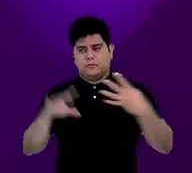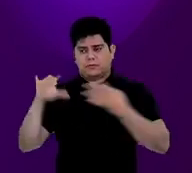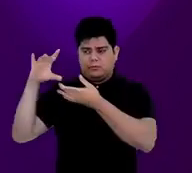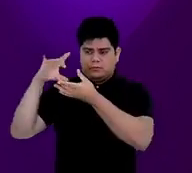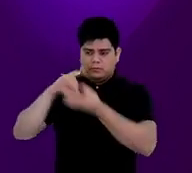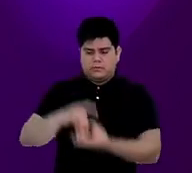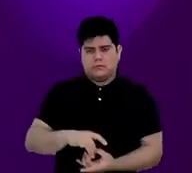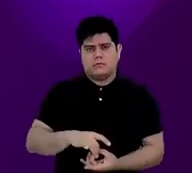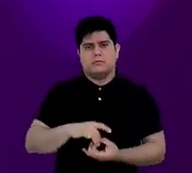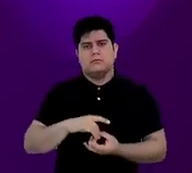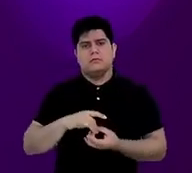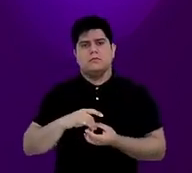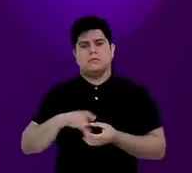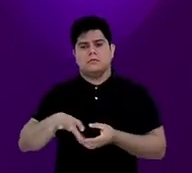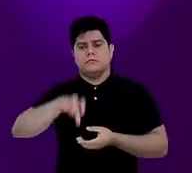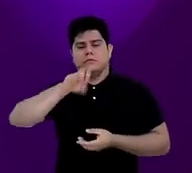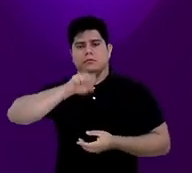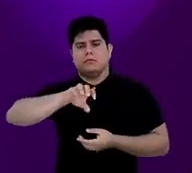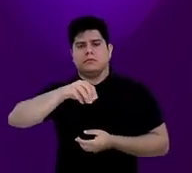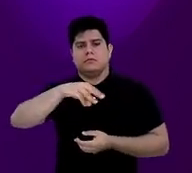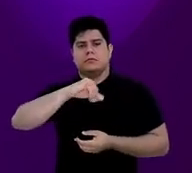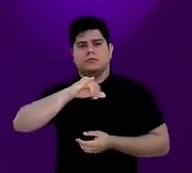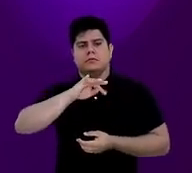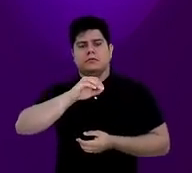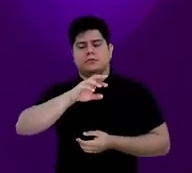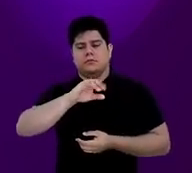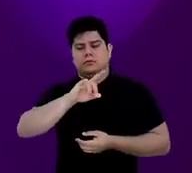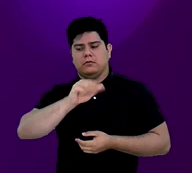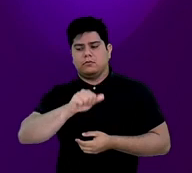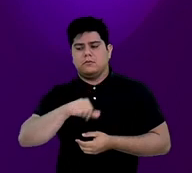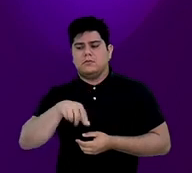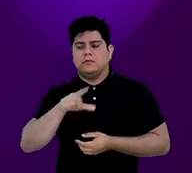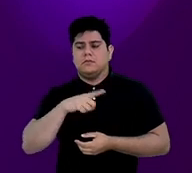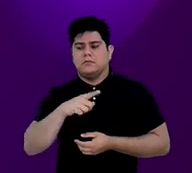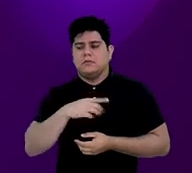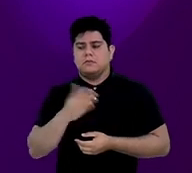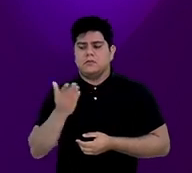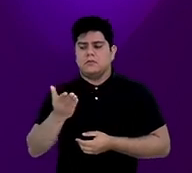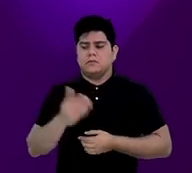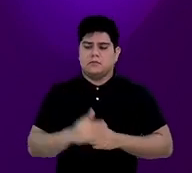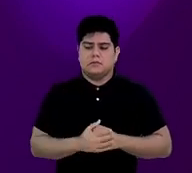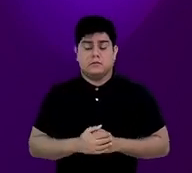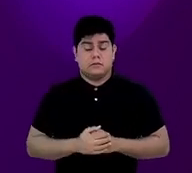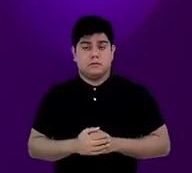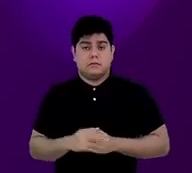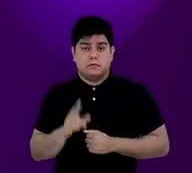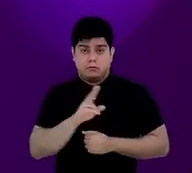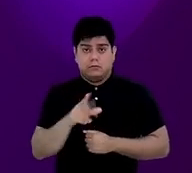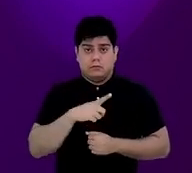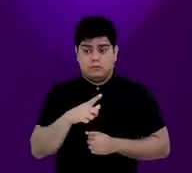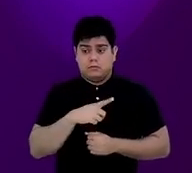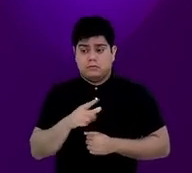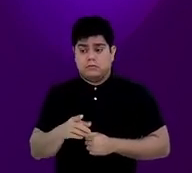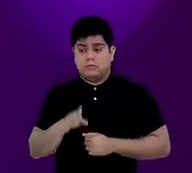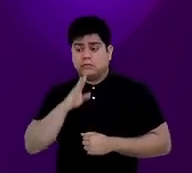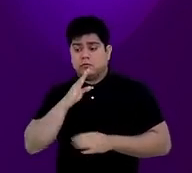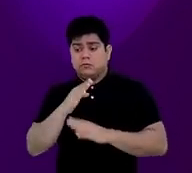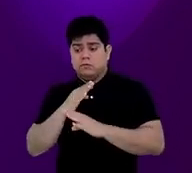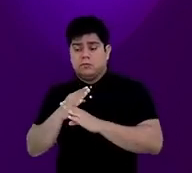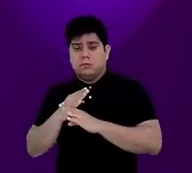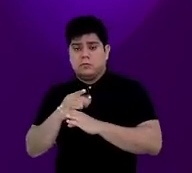can be inhibited by nitric oxide, and the light can kick out this inhibitory nitric